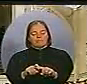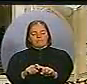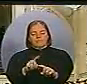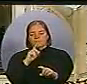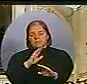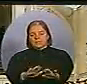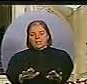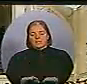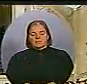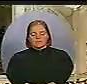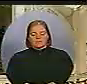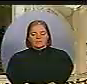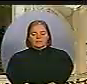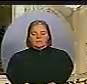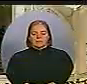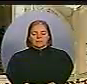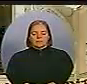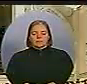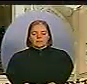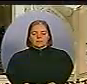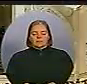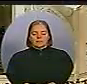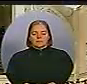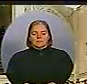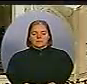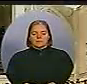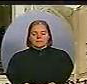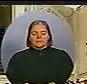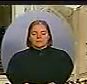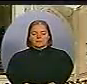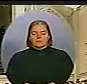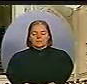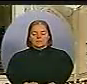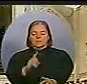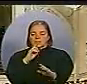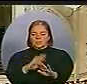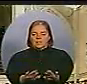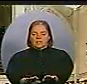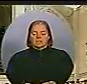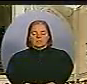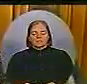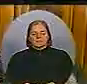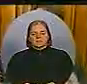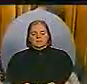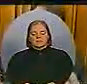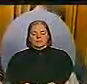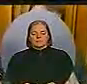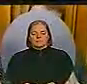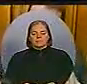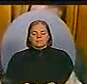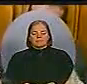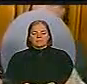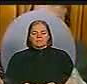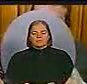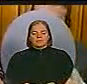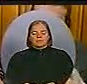Order, the Honourable Member for Timmons-James Bay has the floor. Order, need a little bit of order, the Honourable Member for Timmons-James Bay. Well, Mr. Speaker, trying to stone